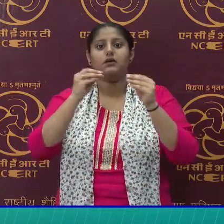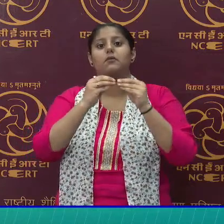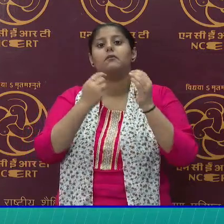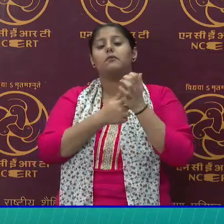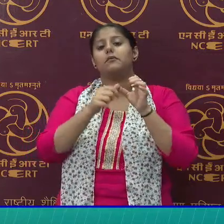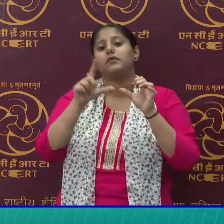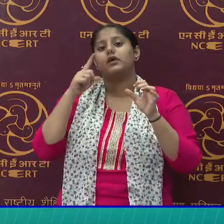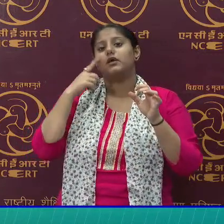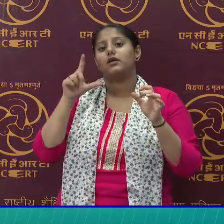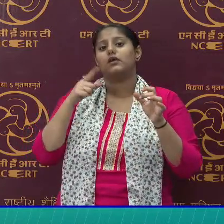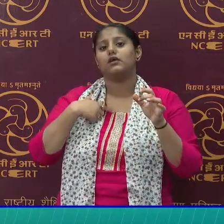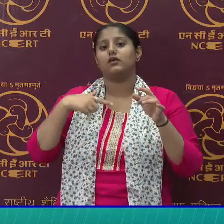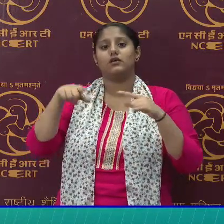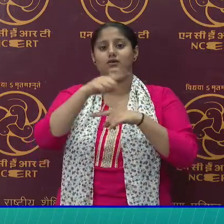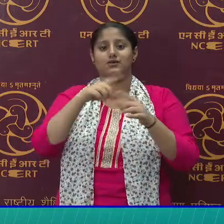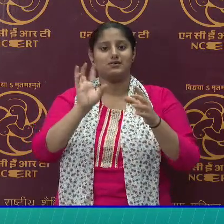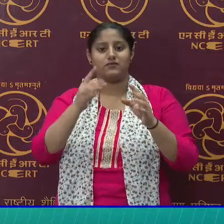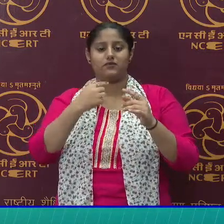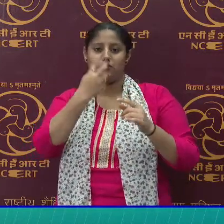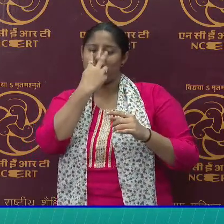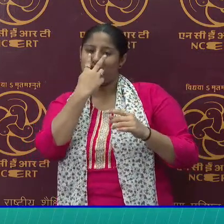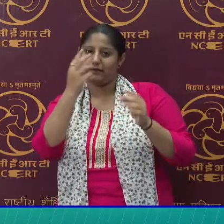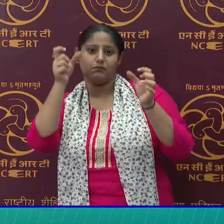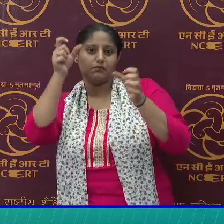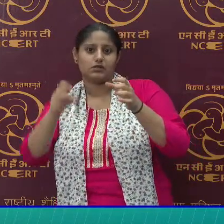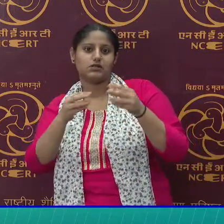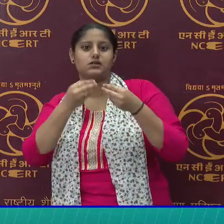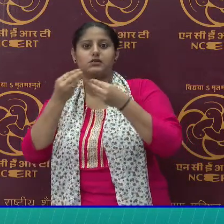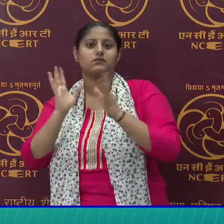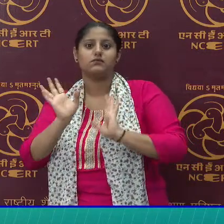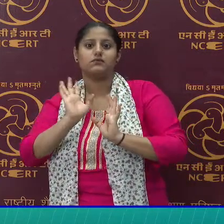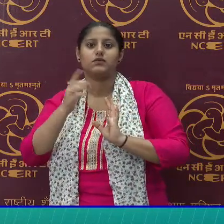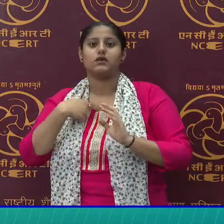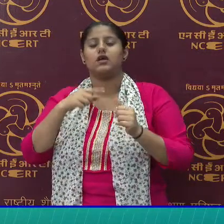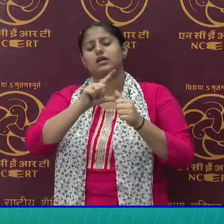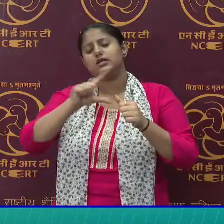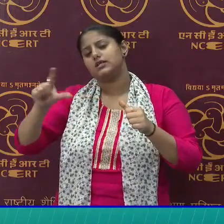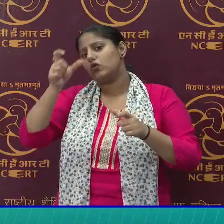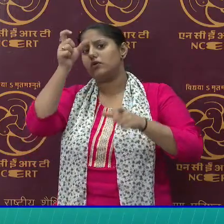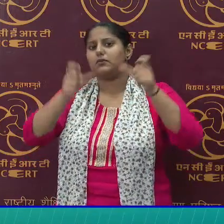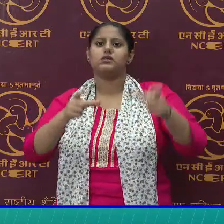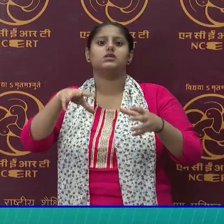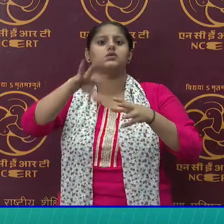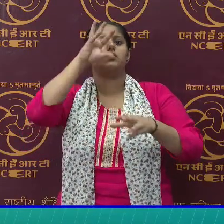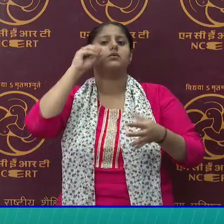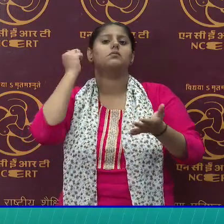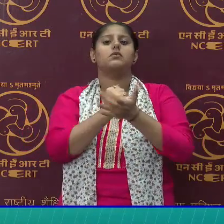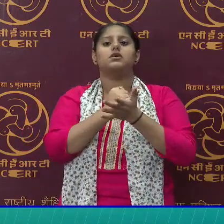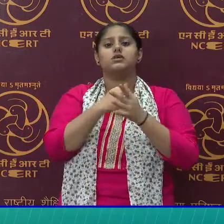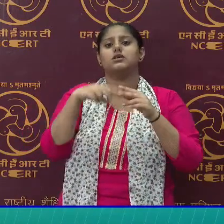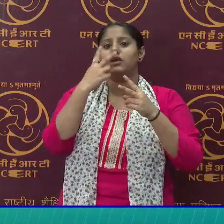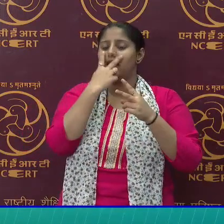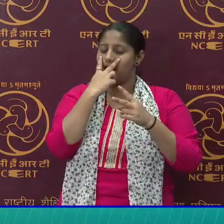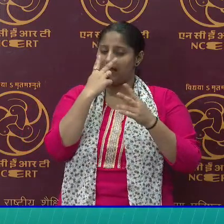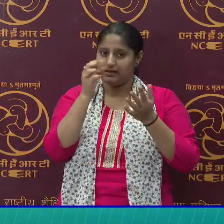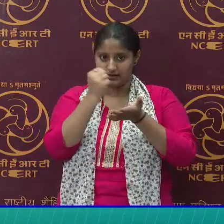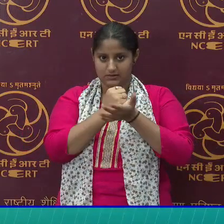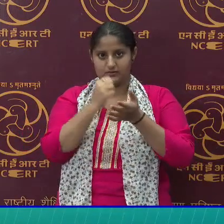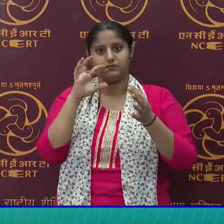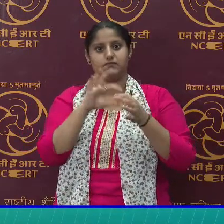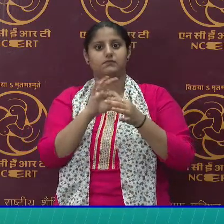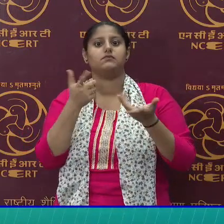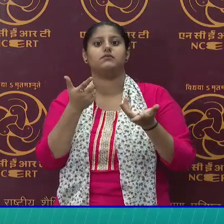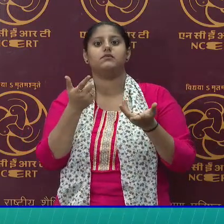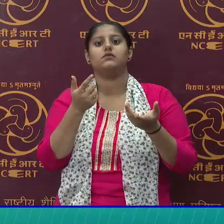for those who are blind. Braille is for, it can be learnt by anyone, even those with eyesight, and then they can